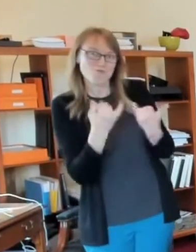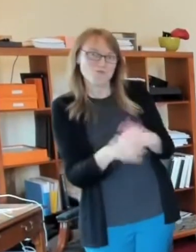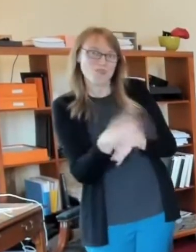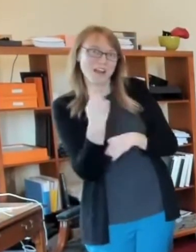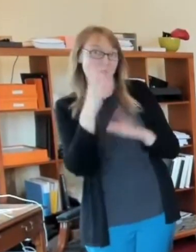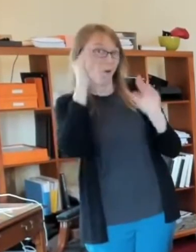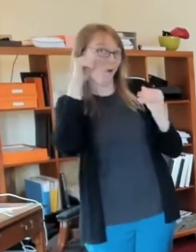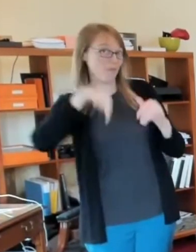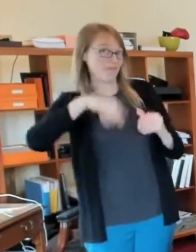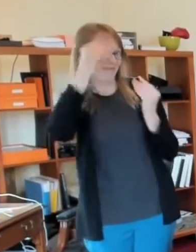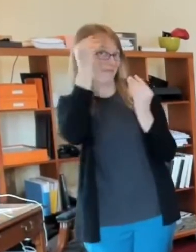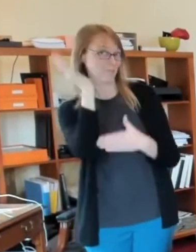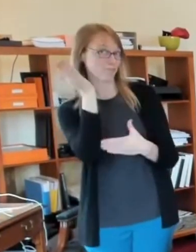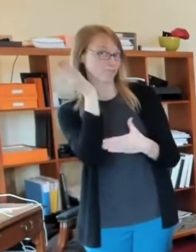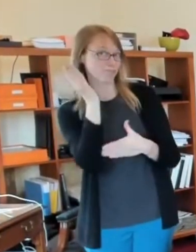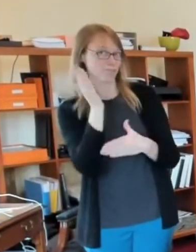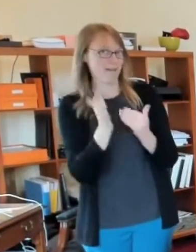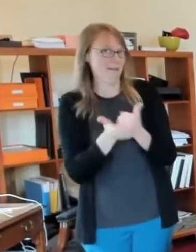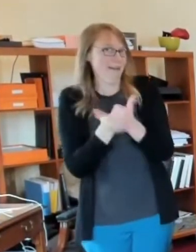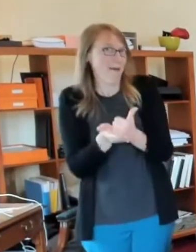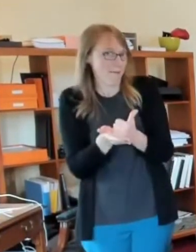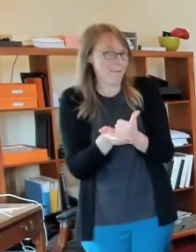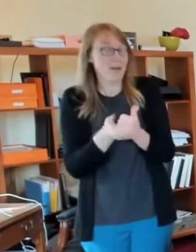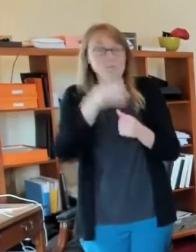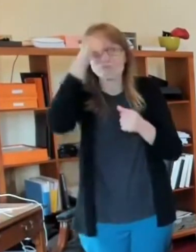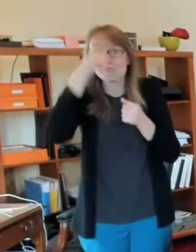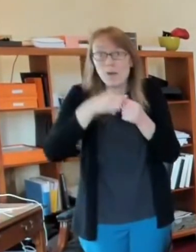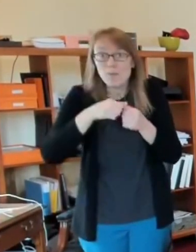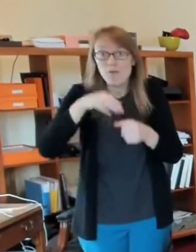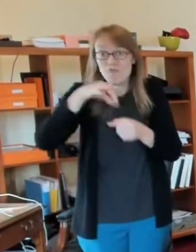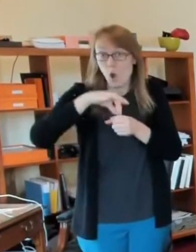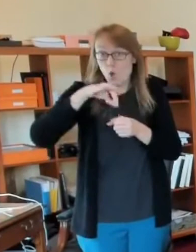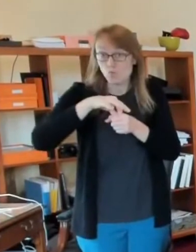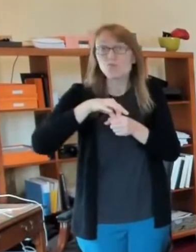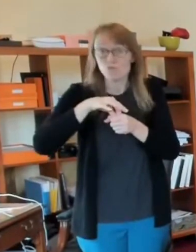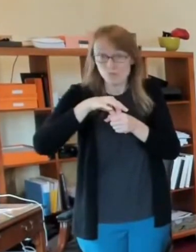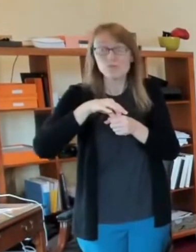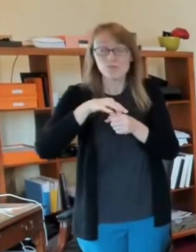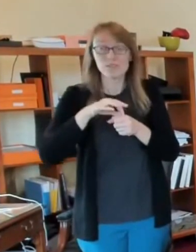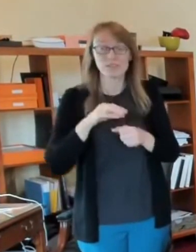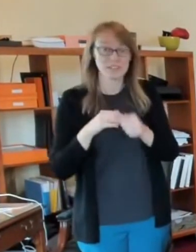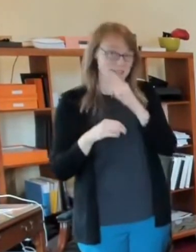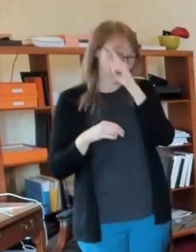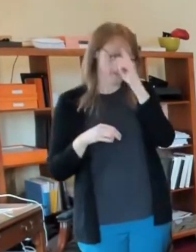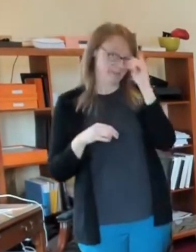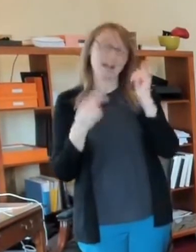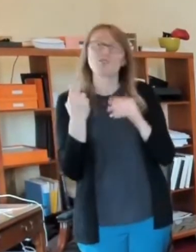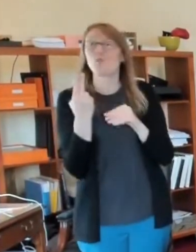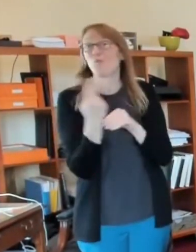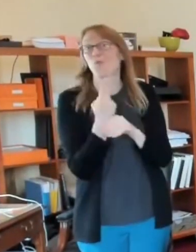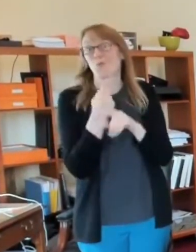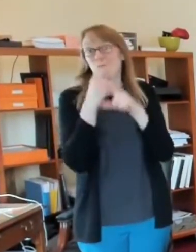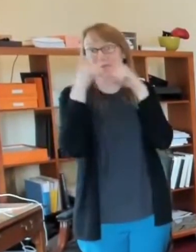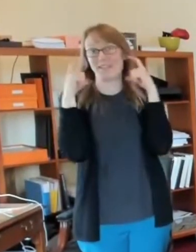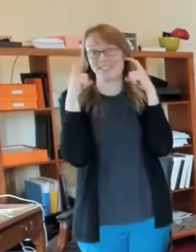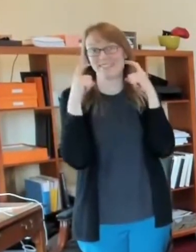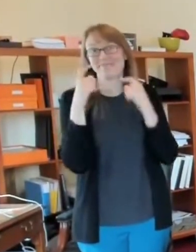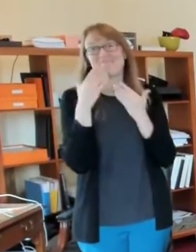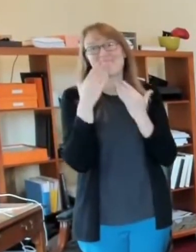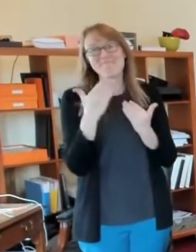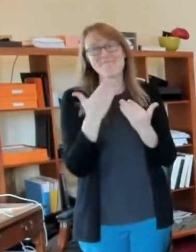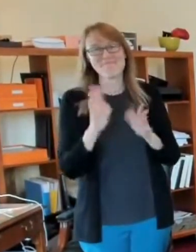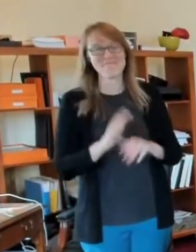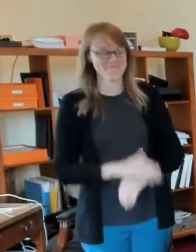Don't forget about your voting and wearing a mask. Thanks.